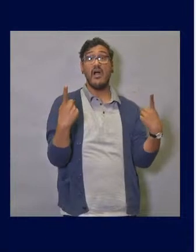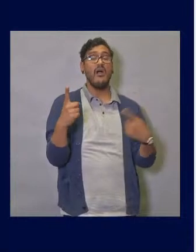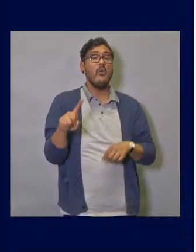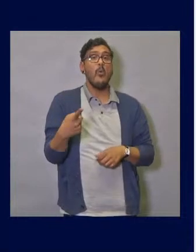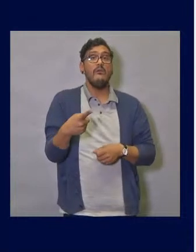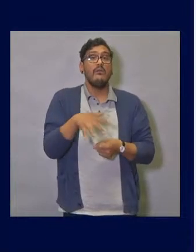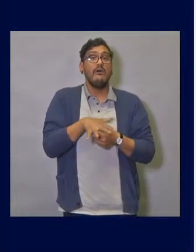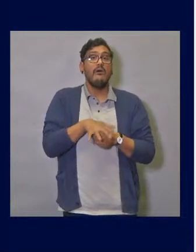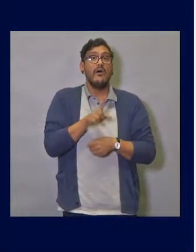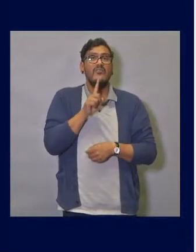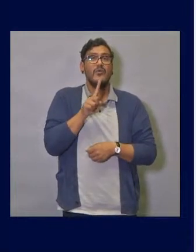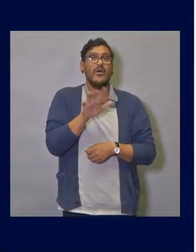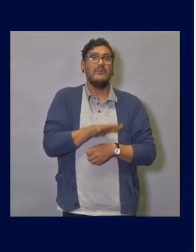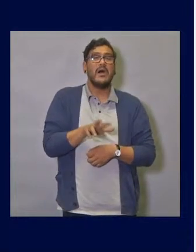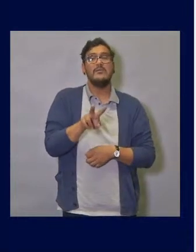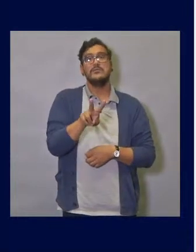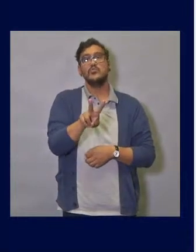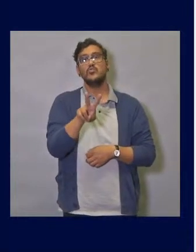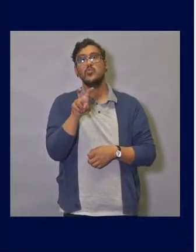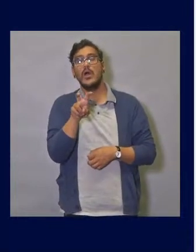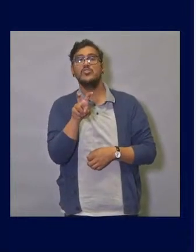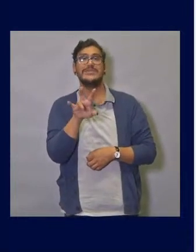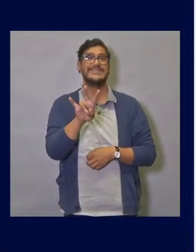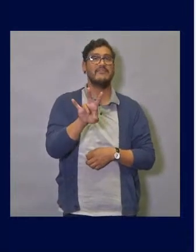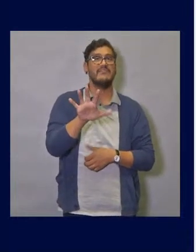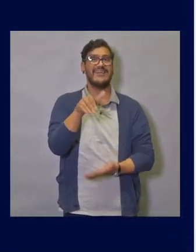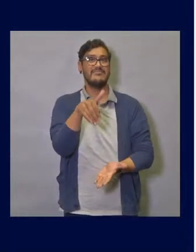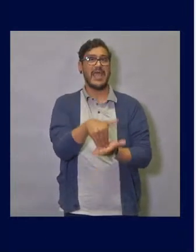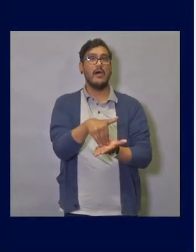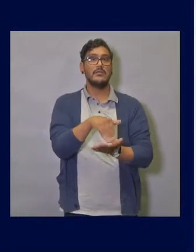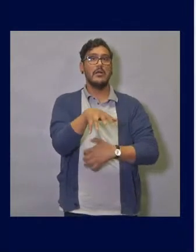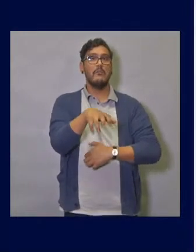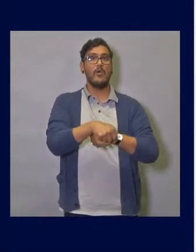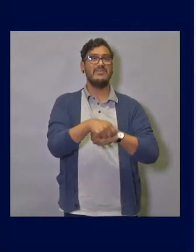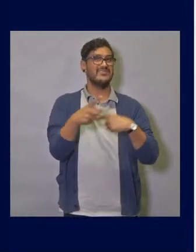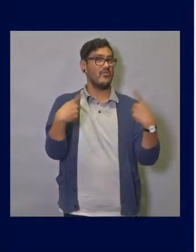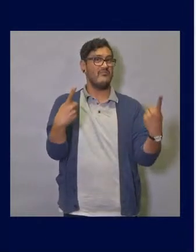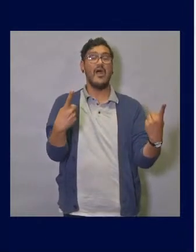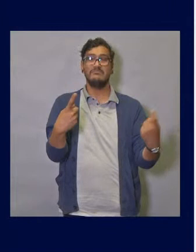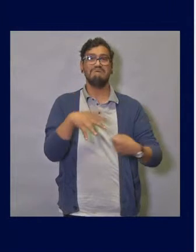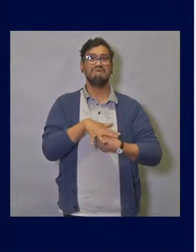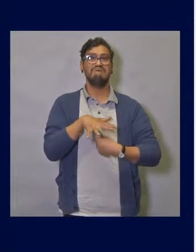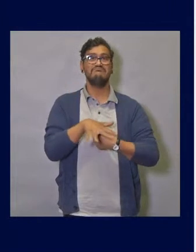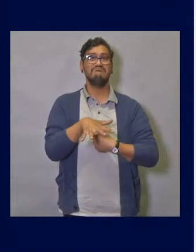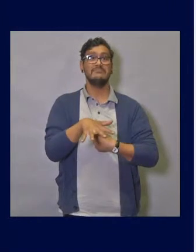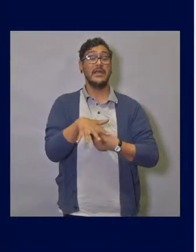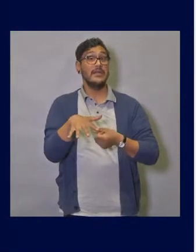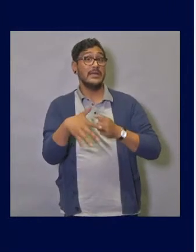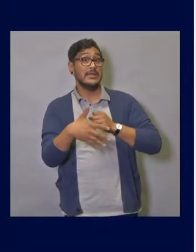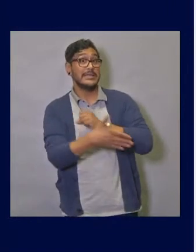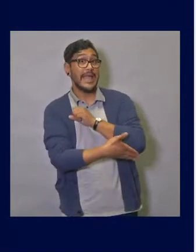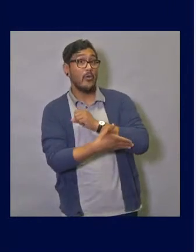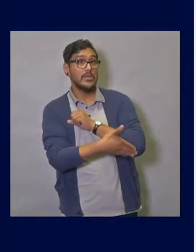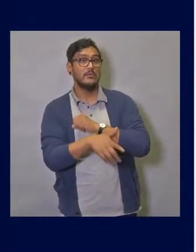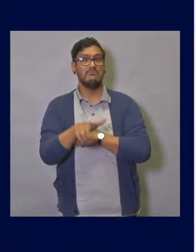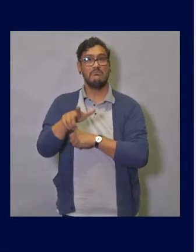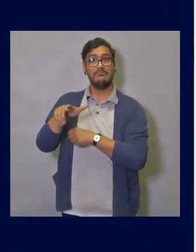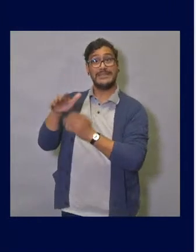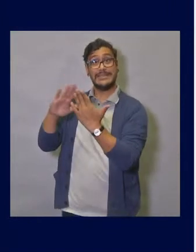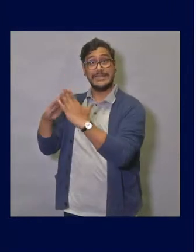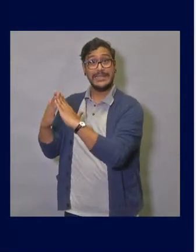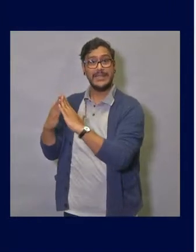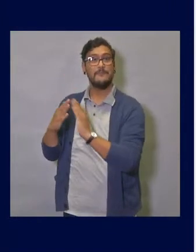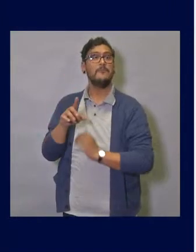doses for about 270,000 appointments. County and city LA sites will be vaccinating 130,000